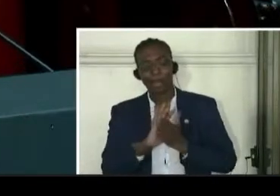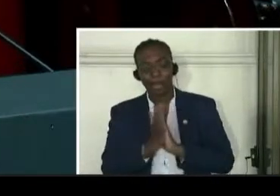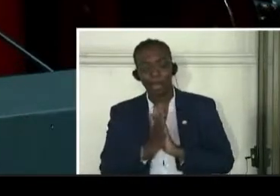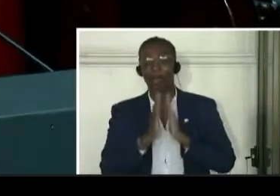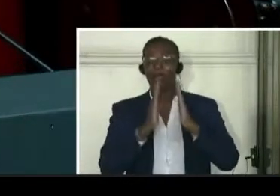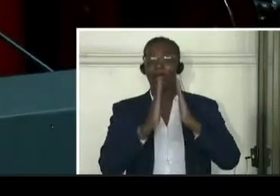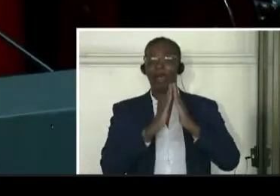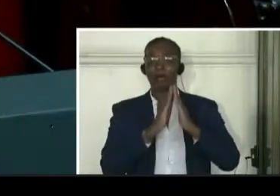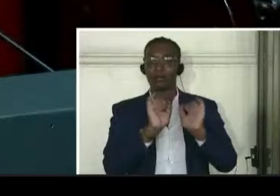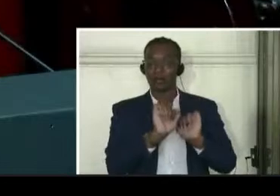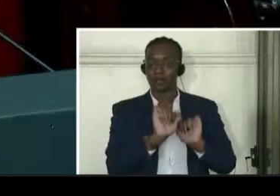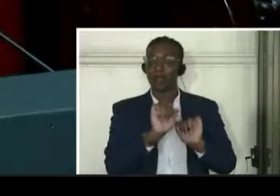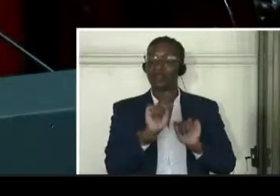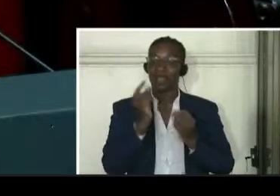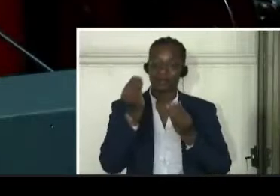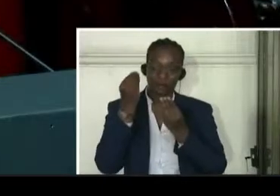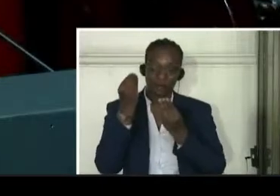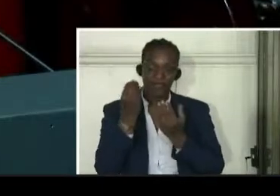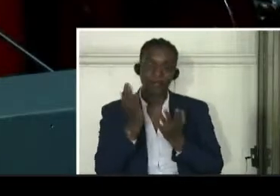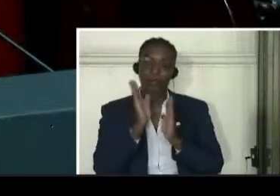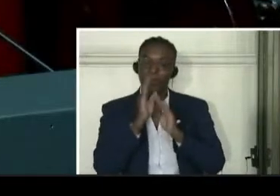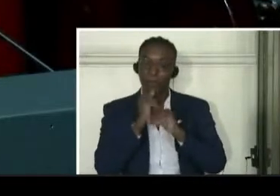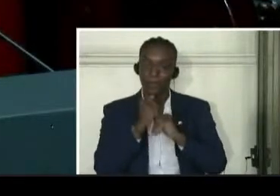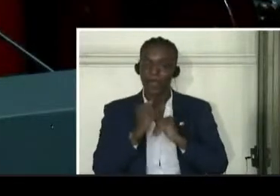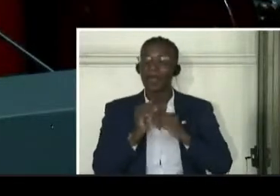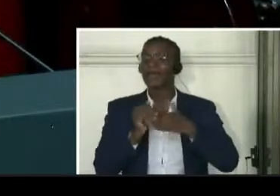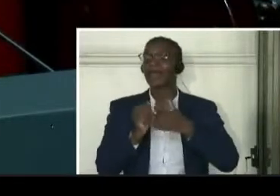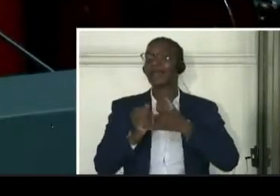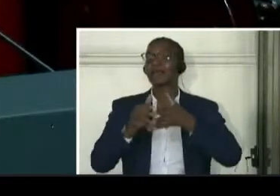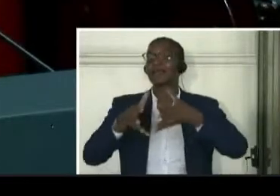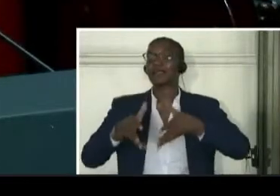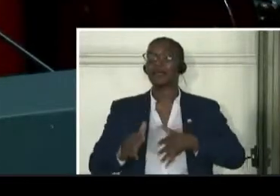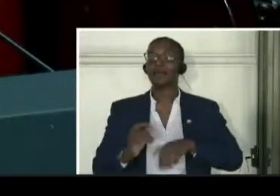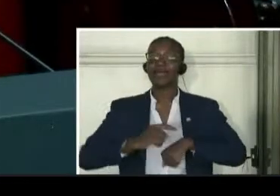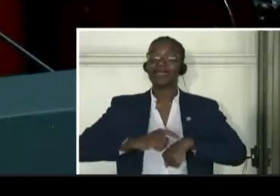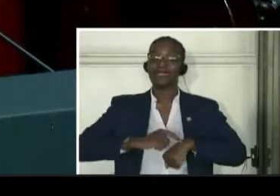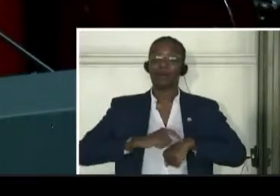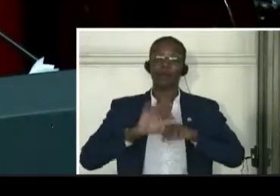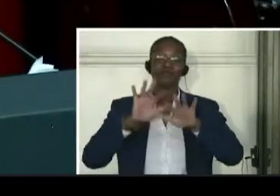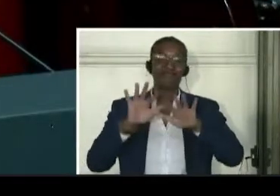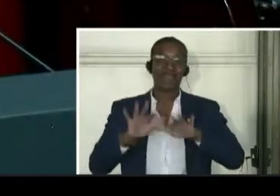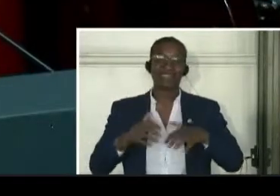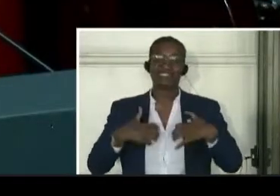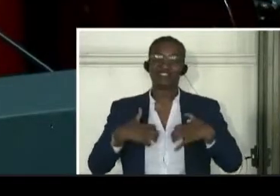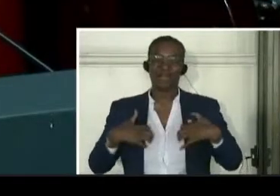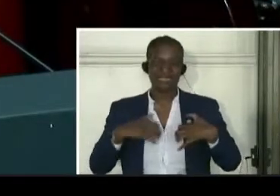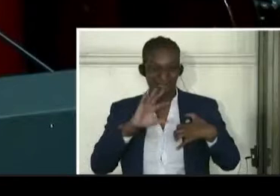been a lack of information and leadership during a time of great distress.